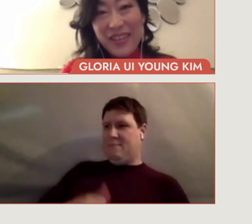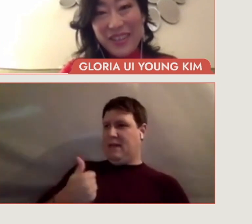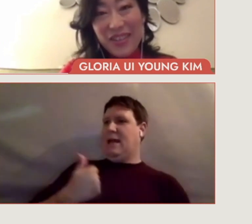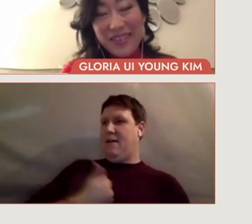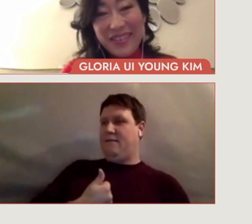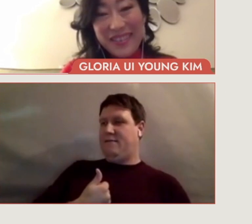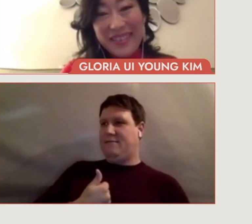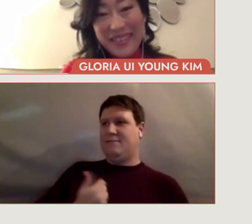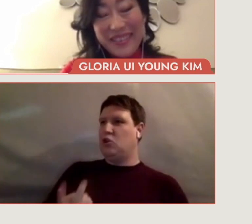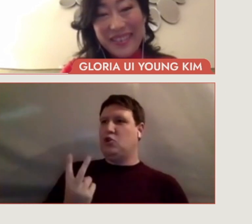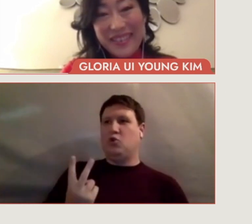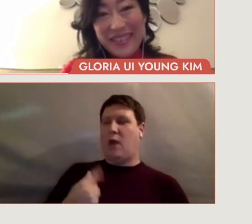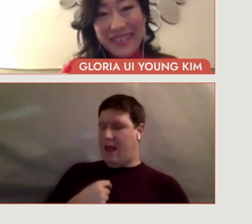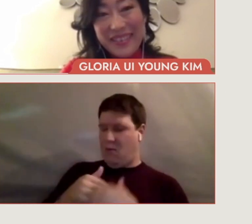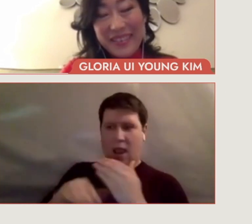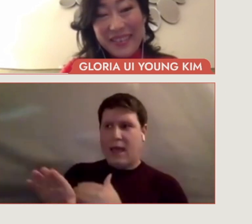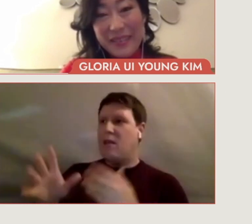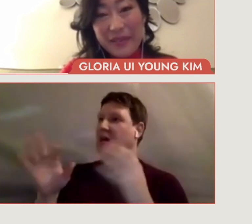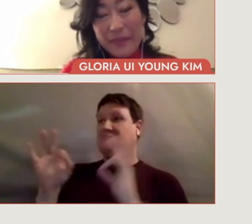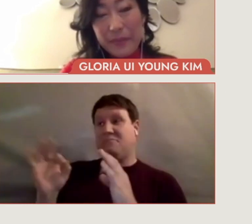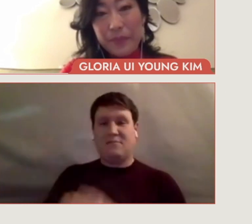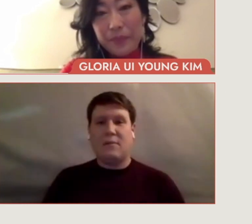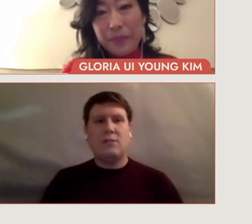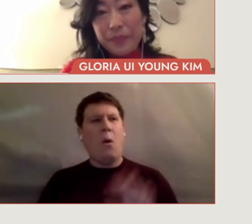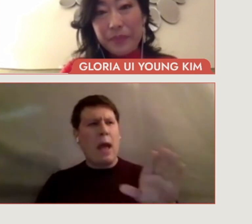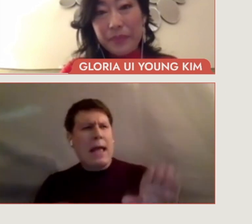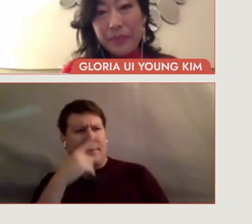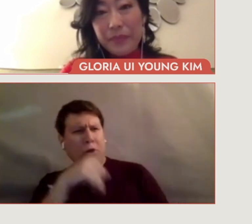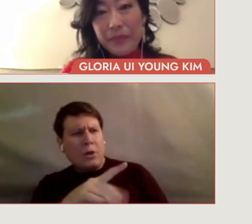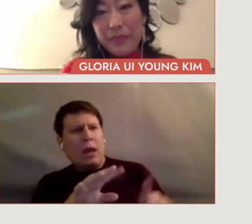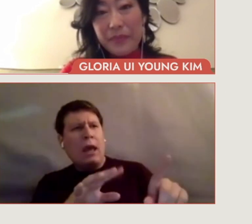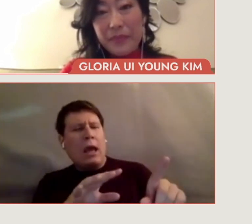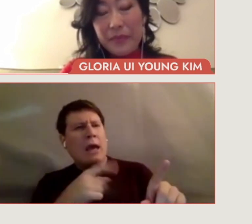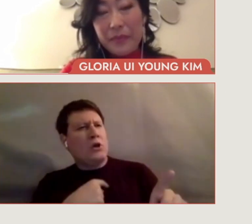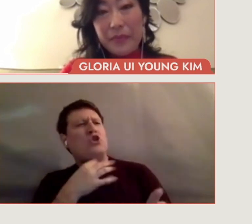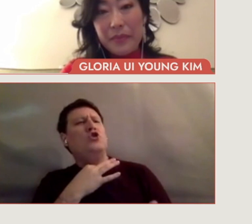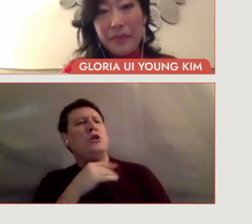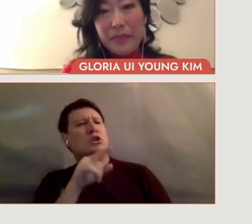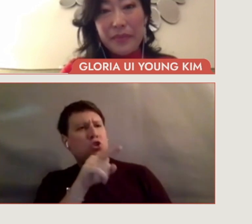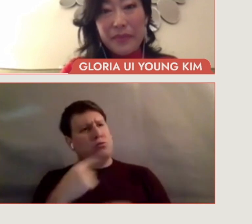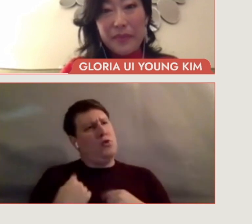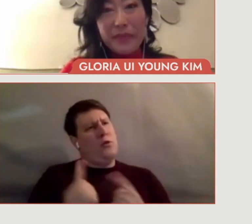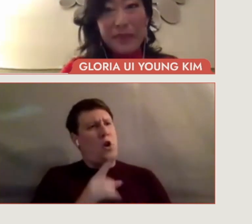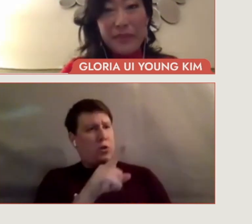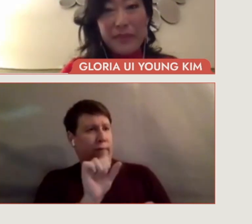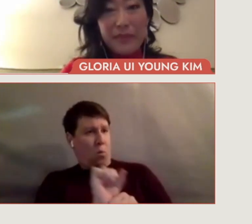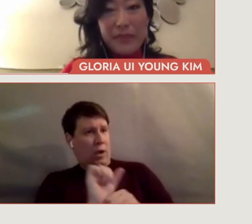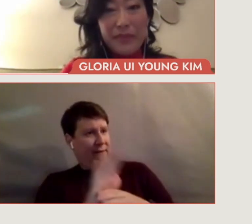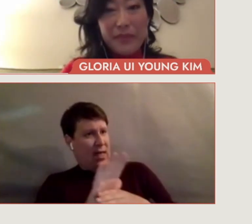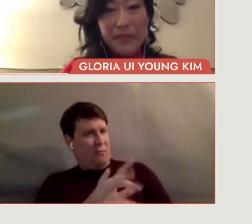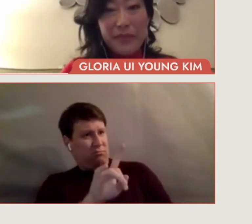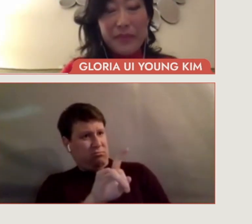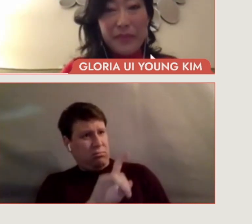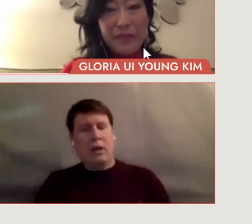And Eponine, had you been working in film at all before? Or what kind of experience did you have coming into this? No,